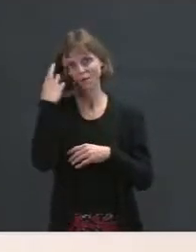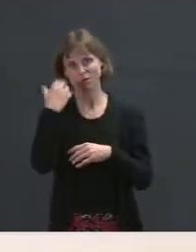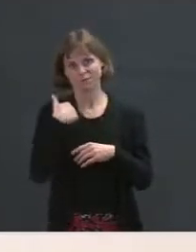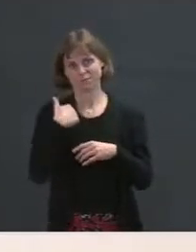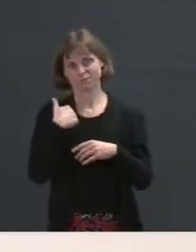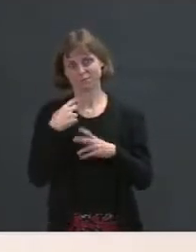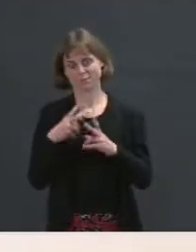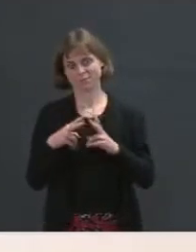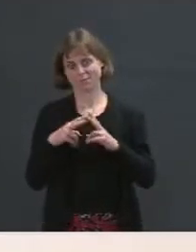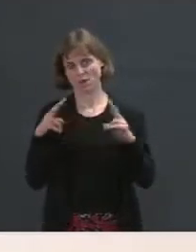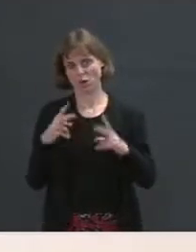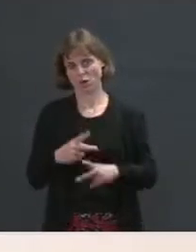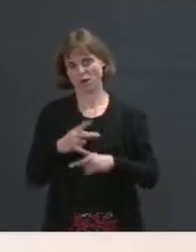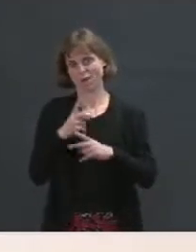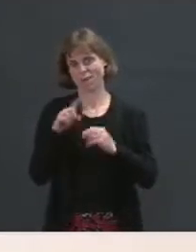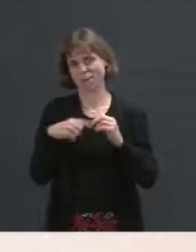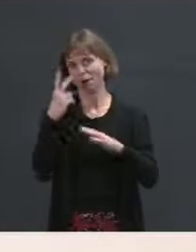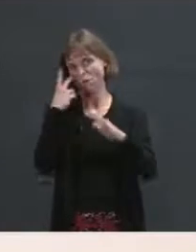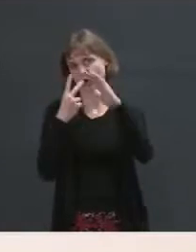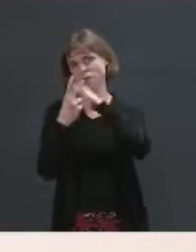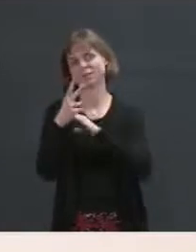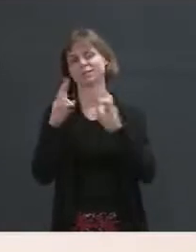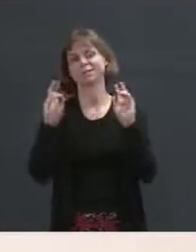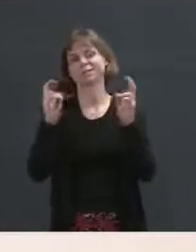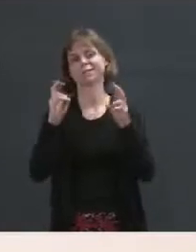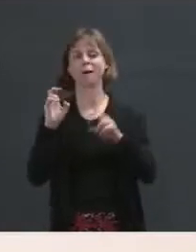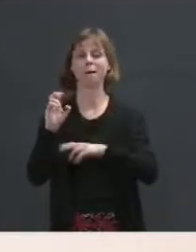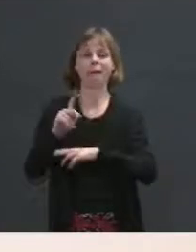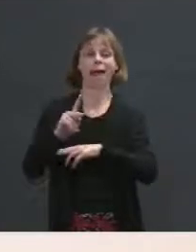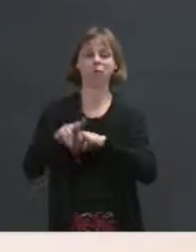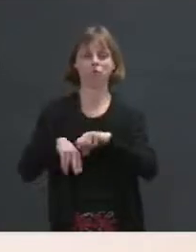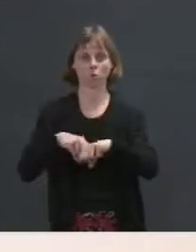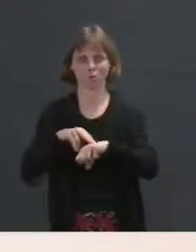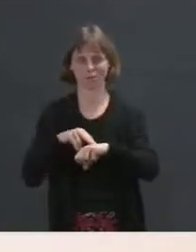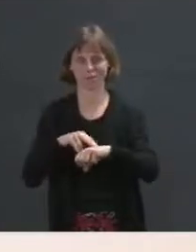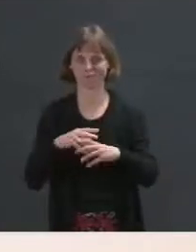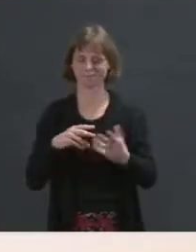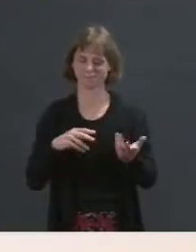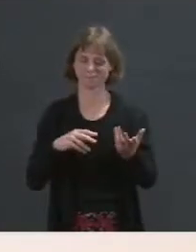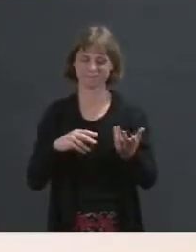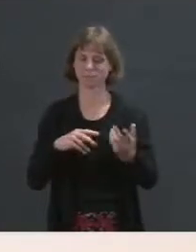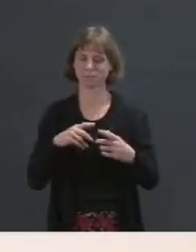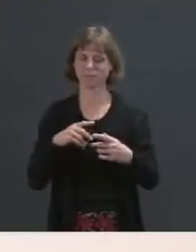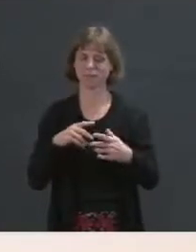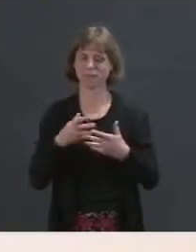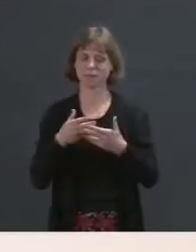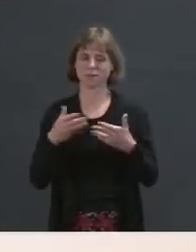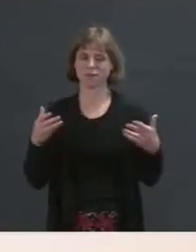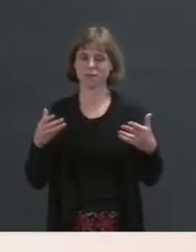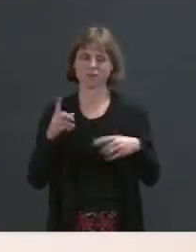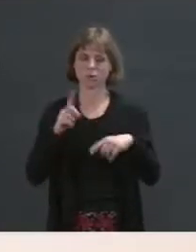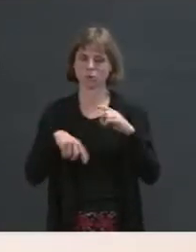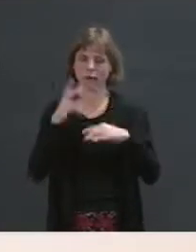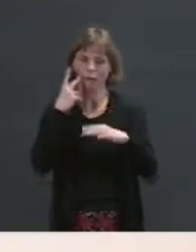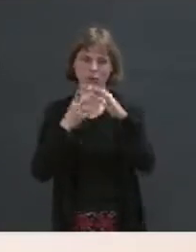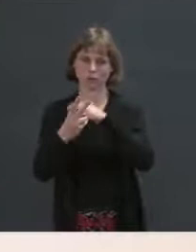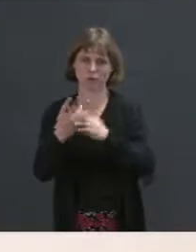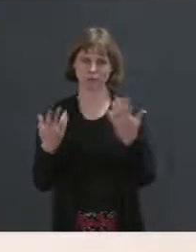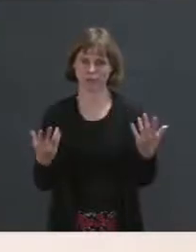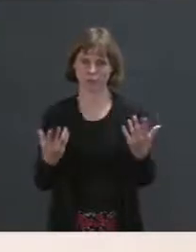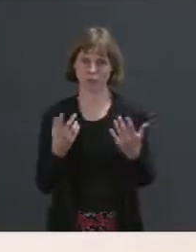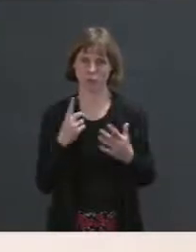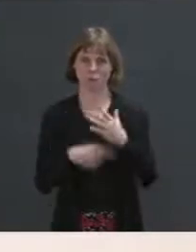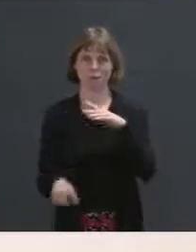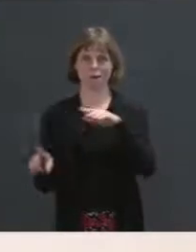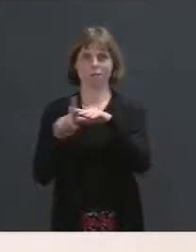be, about predicting a return to normalcy is because there are unpredictable components of the things that come up with the virus, right? As we've